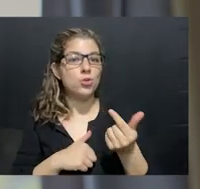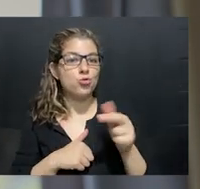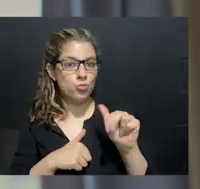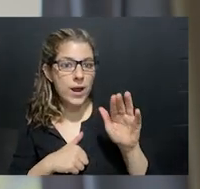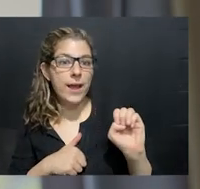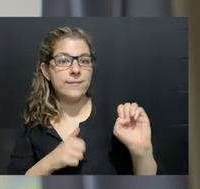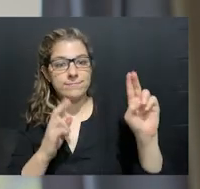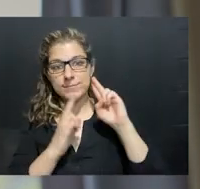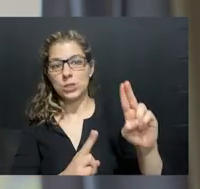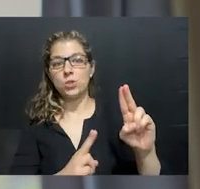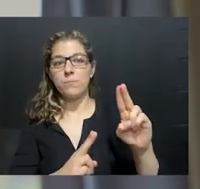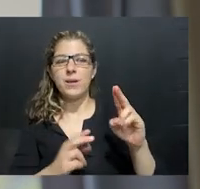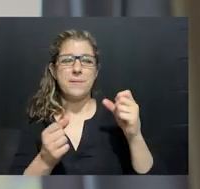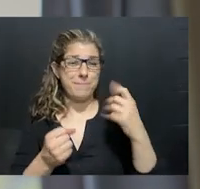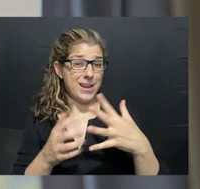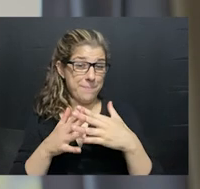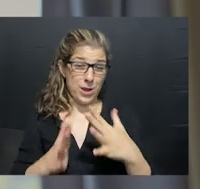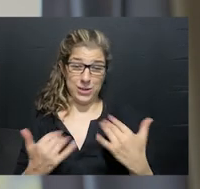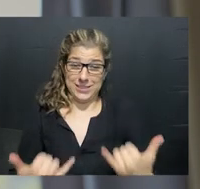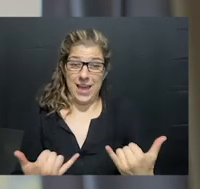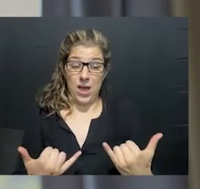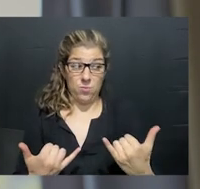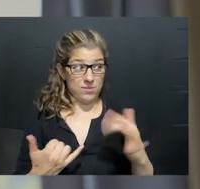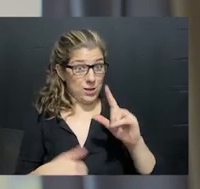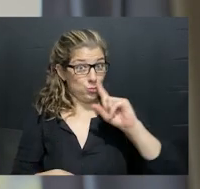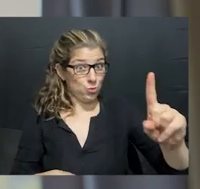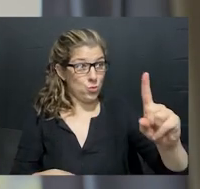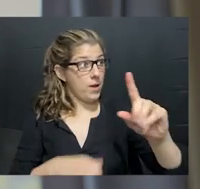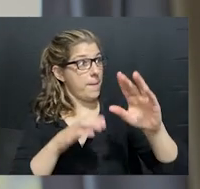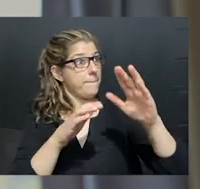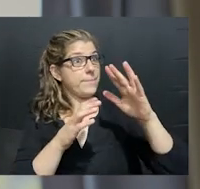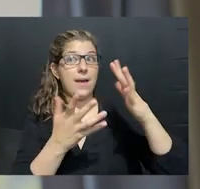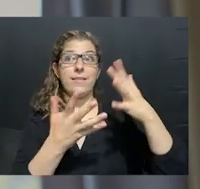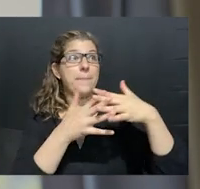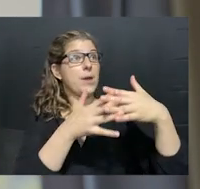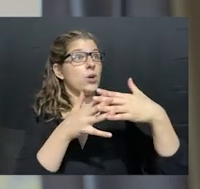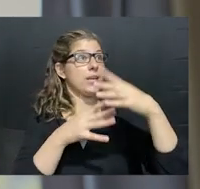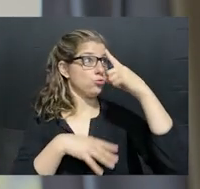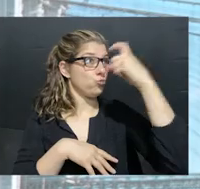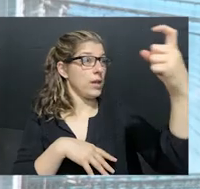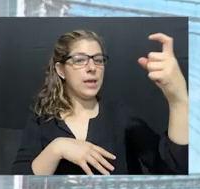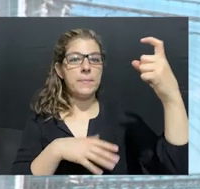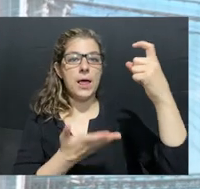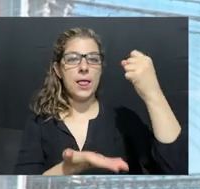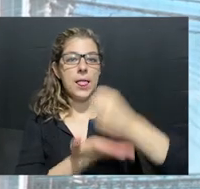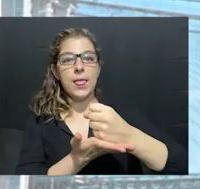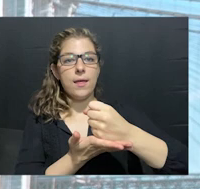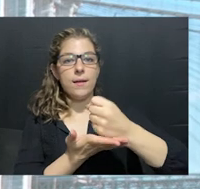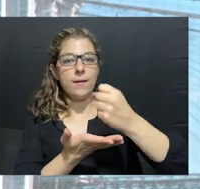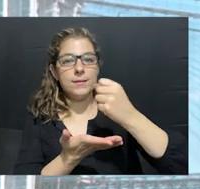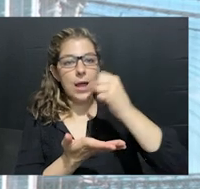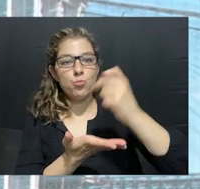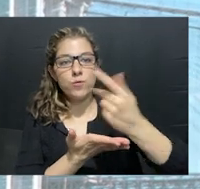dignity. But for far too many Americans, that basic American contract has been stamped null and void.